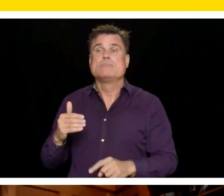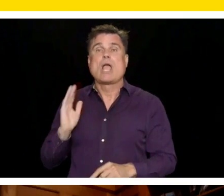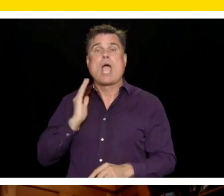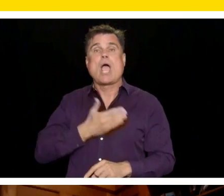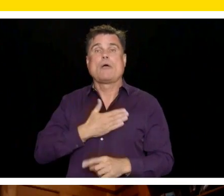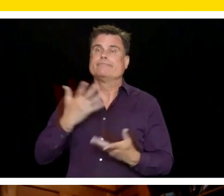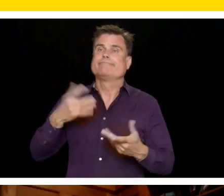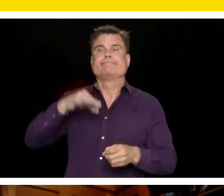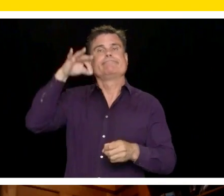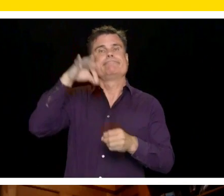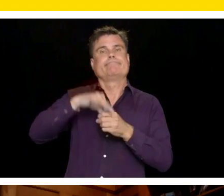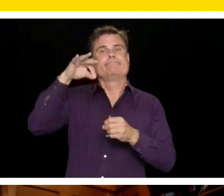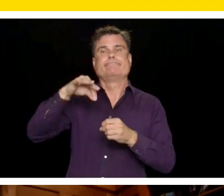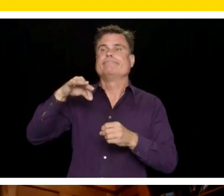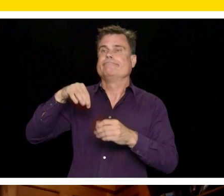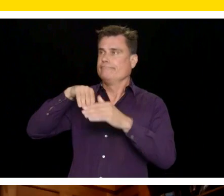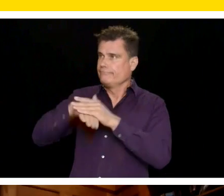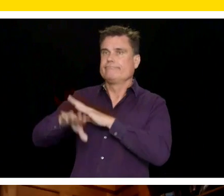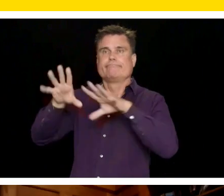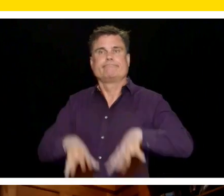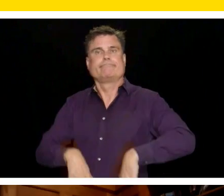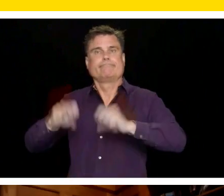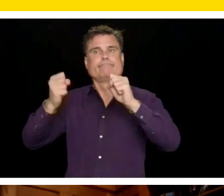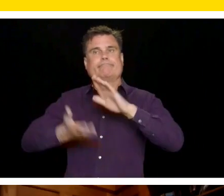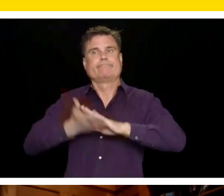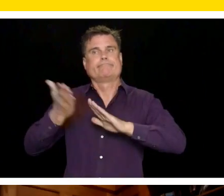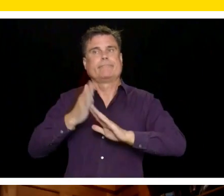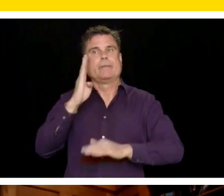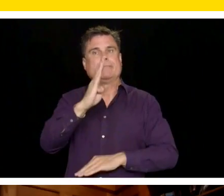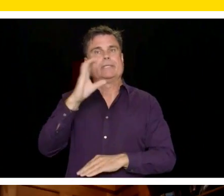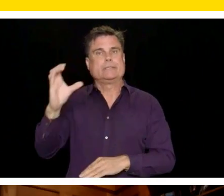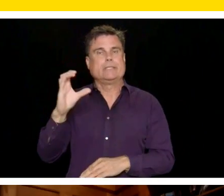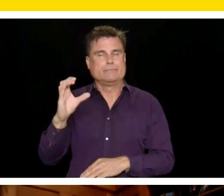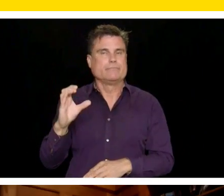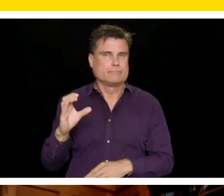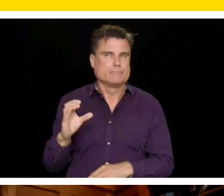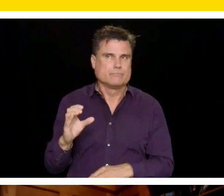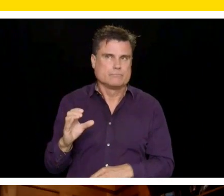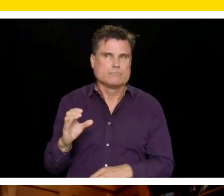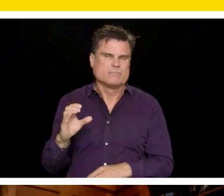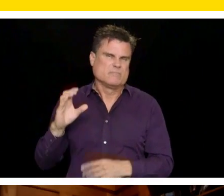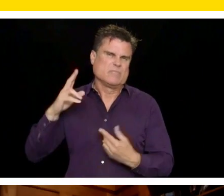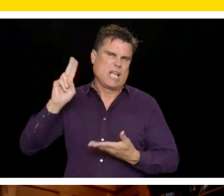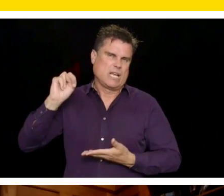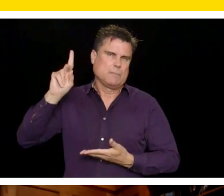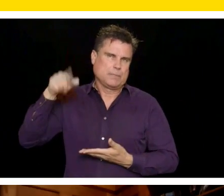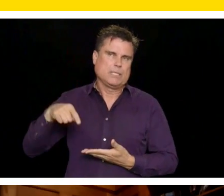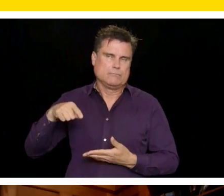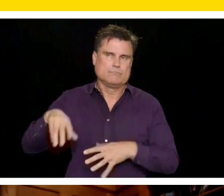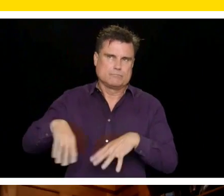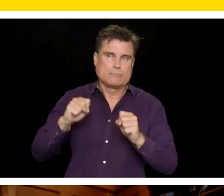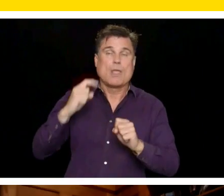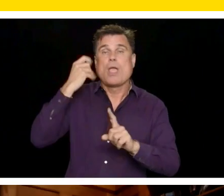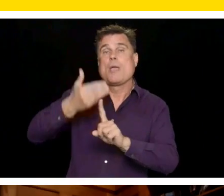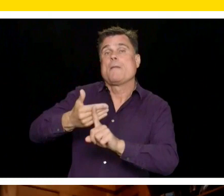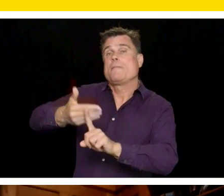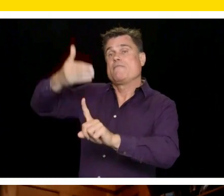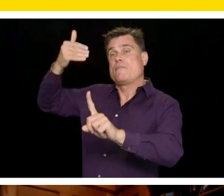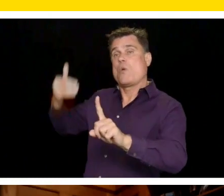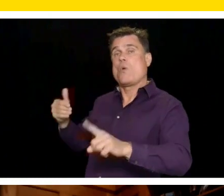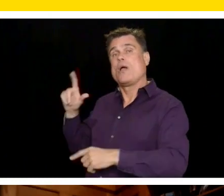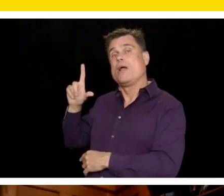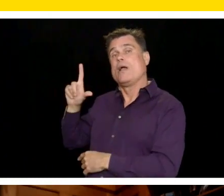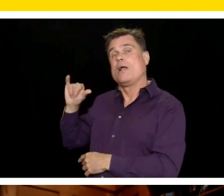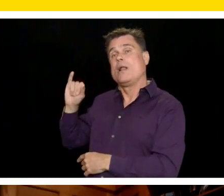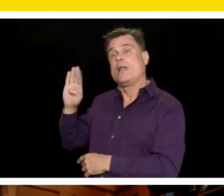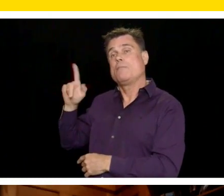the Liberal government, tenure could be traded like hockey cards, and often that really put smaller